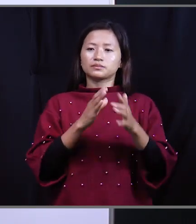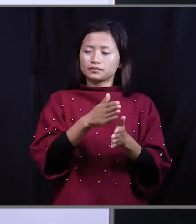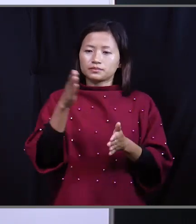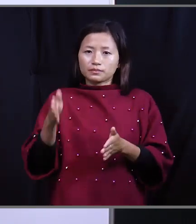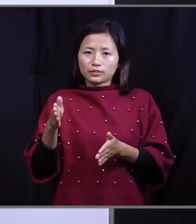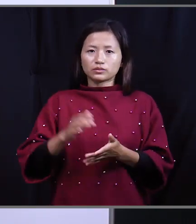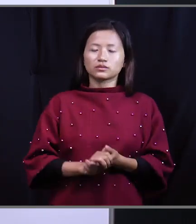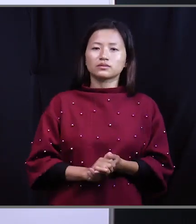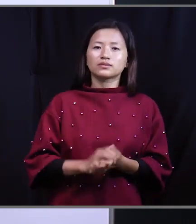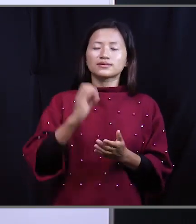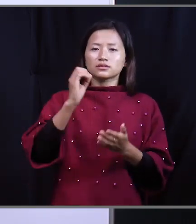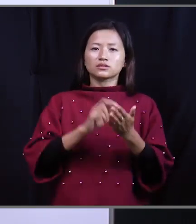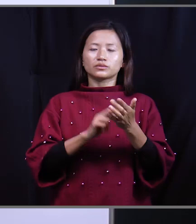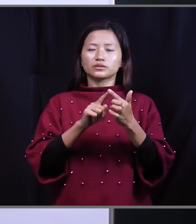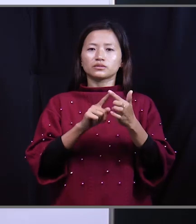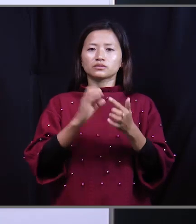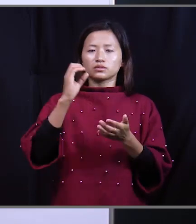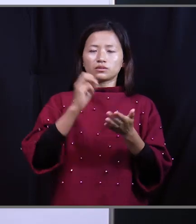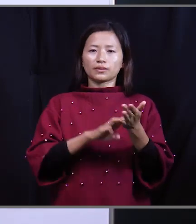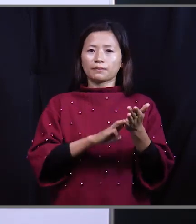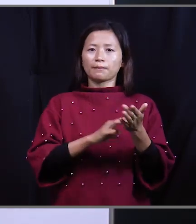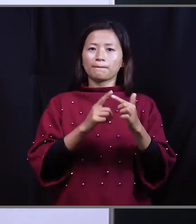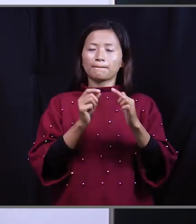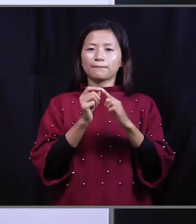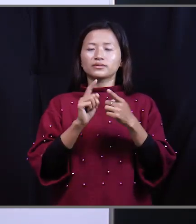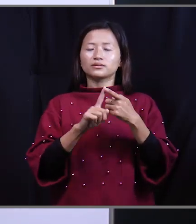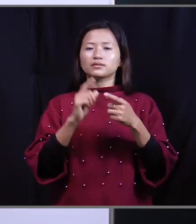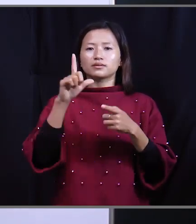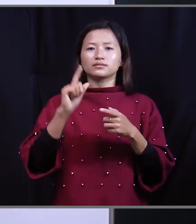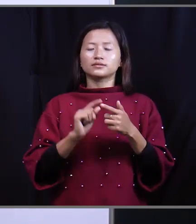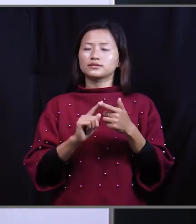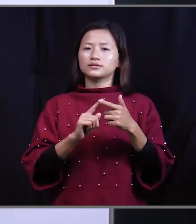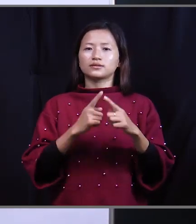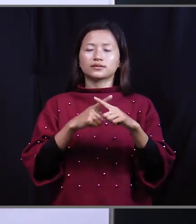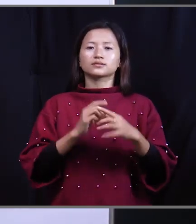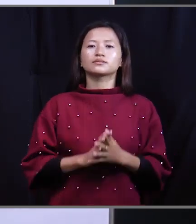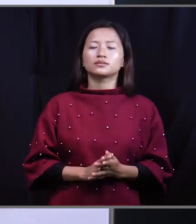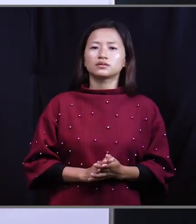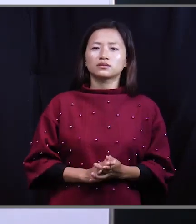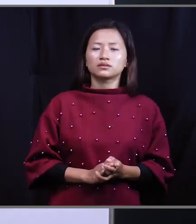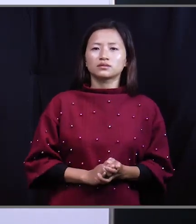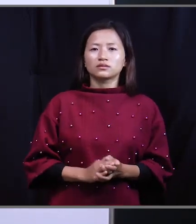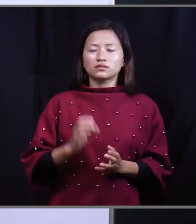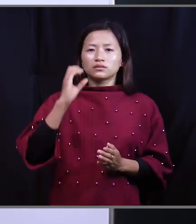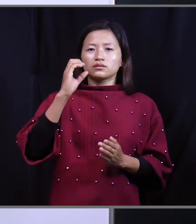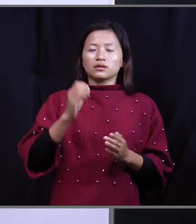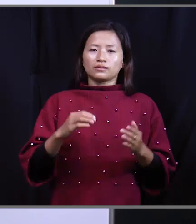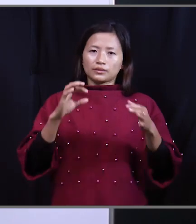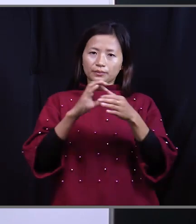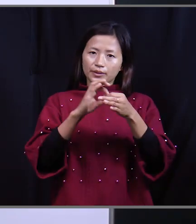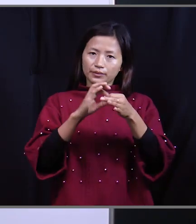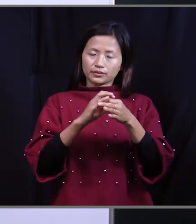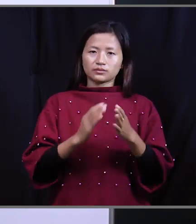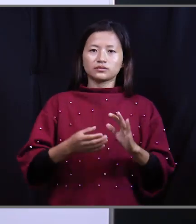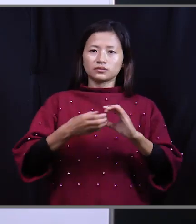of synaptonemal complex. What do you mean by dissolution of synaptonemal complex? That means the complex of pairing together,